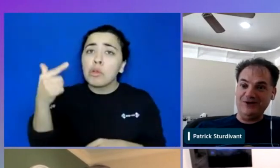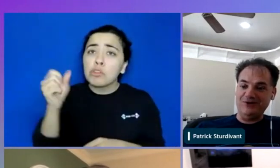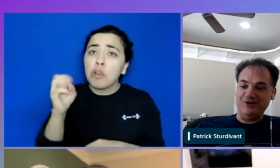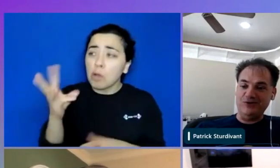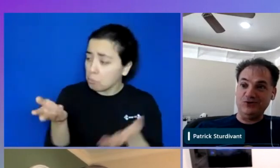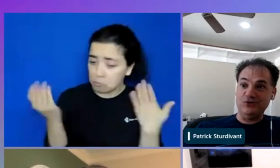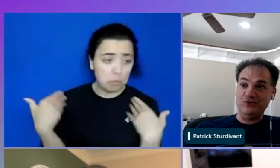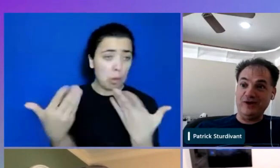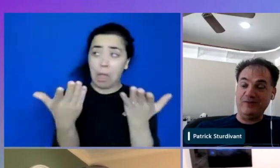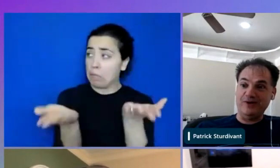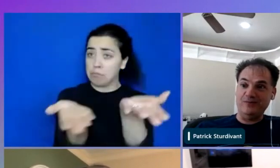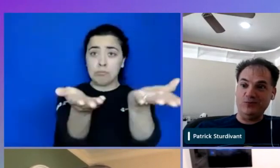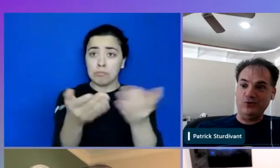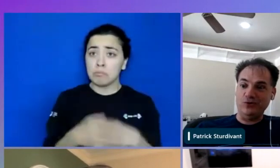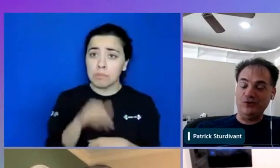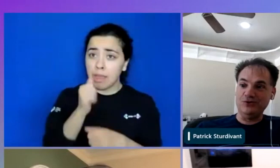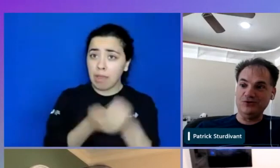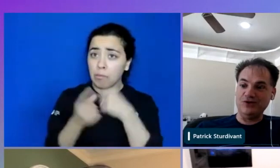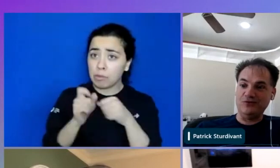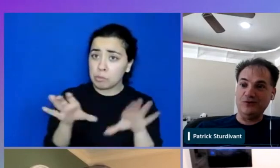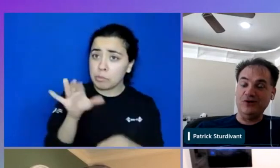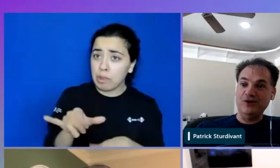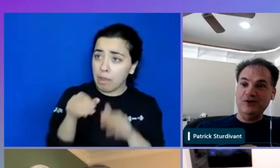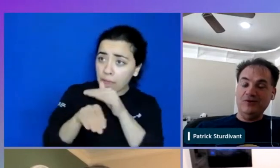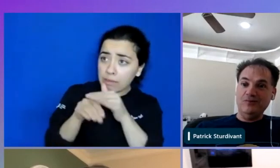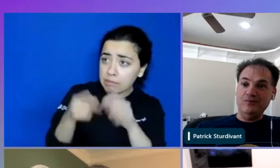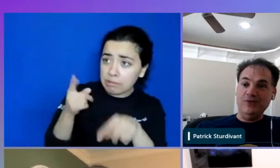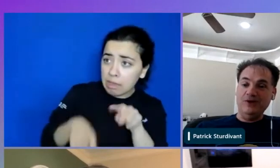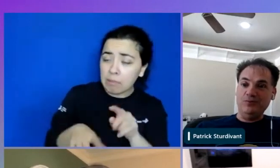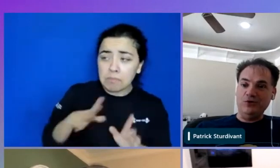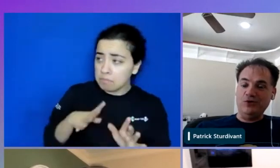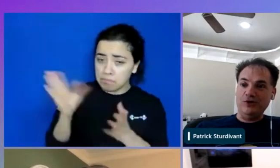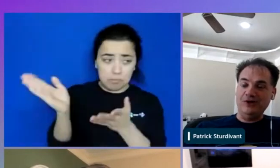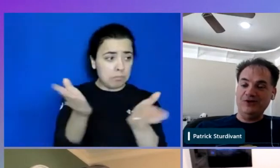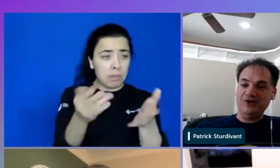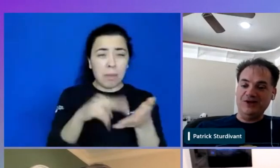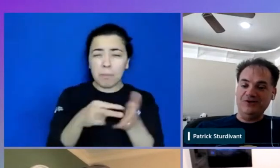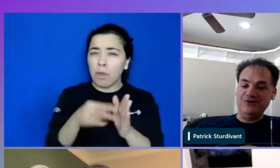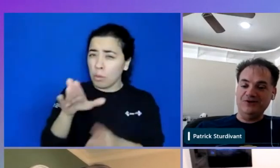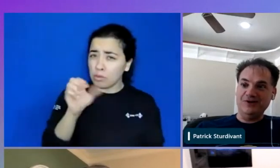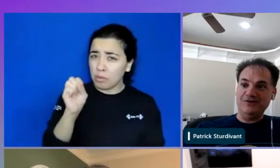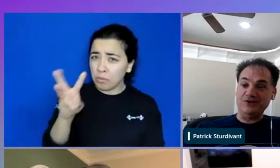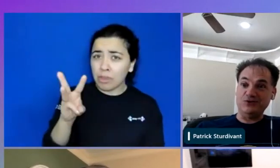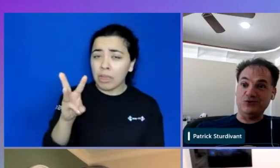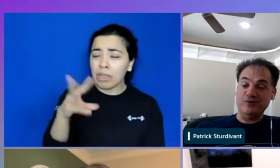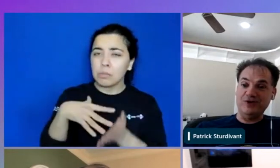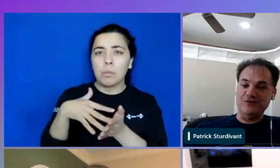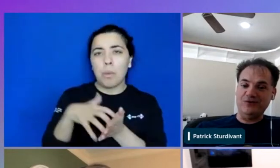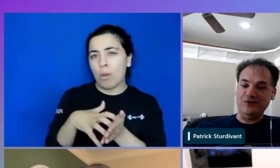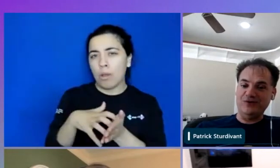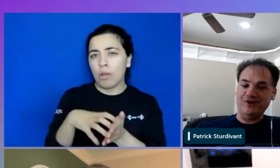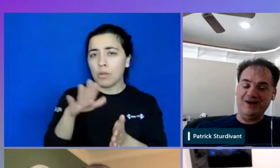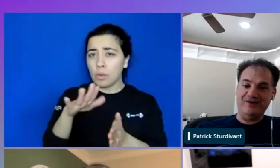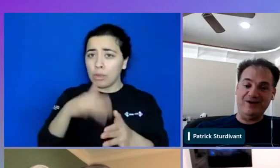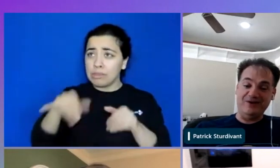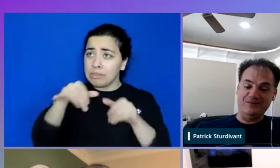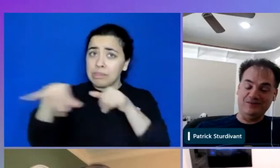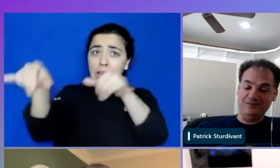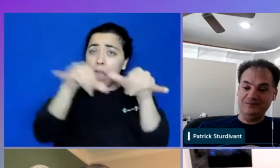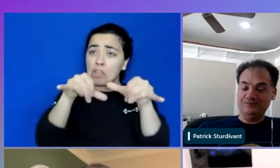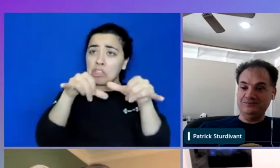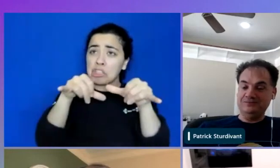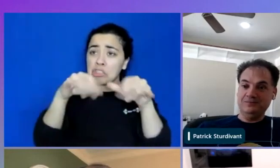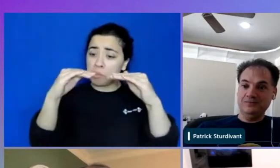right ahead and do it. But you're developing poor software, meeting poor quality standards. And if that's what you want to be known for, have at